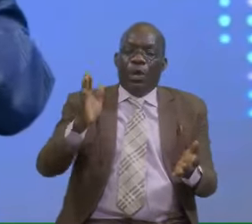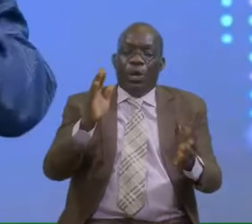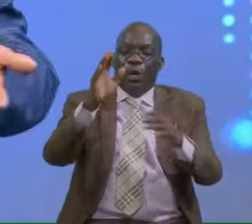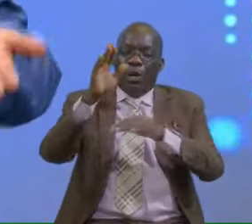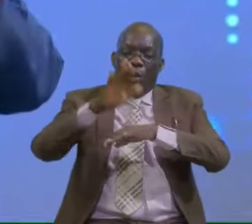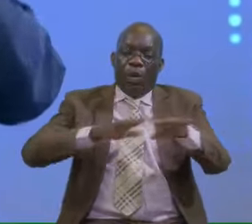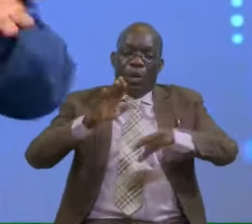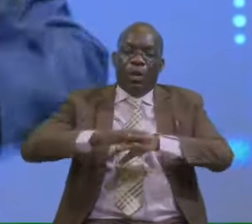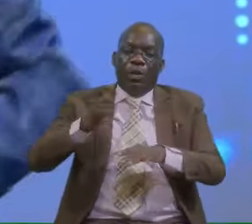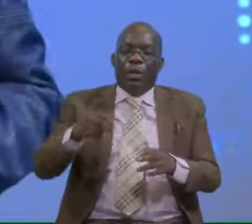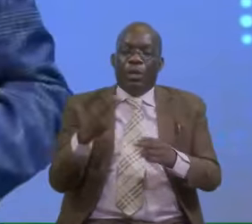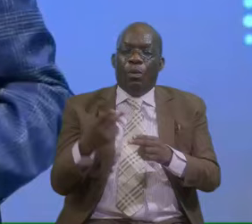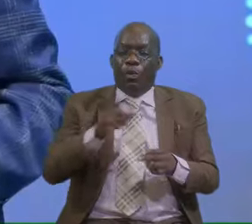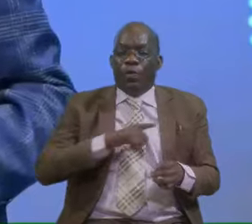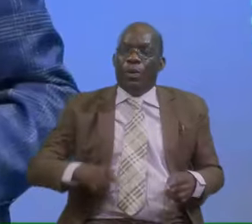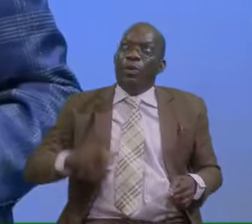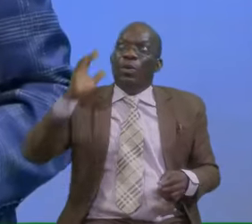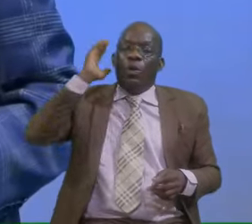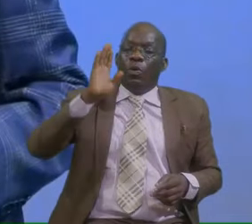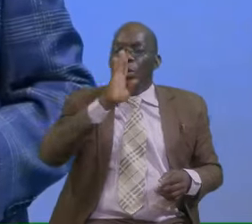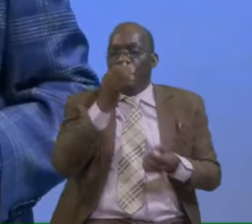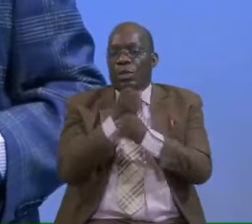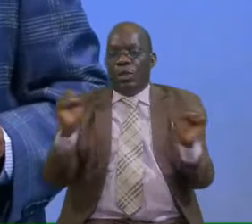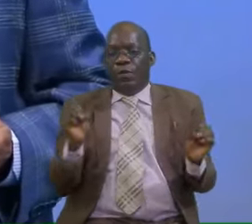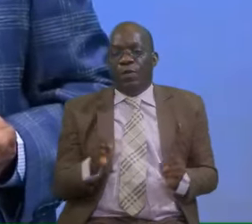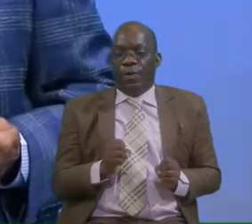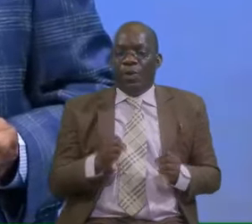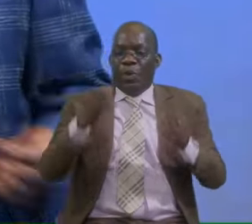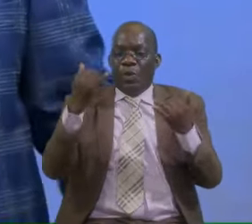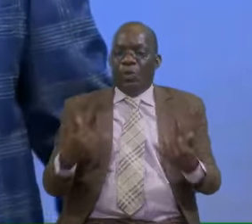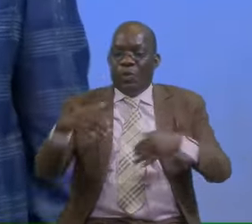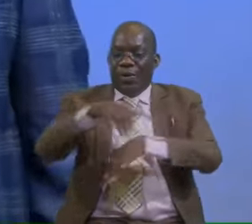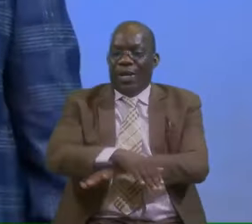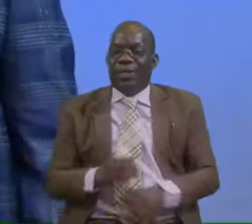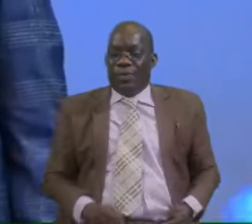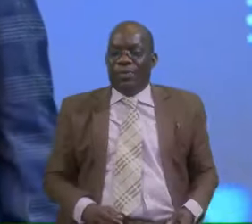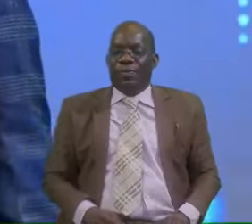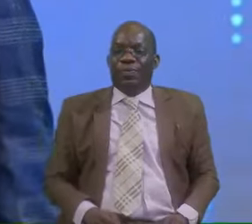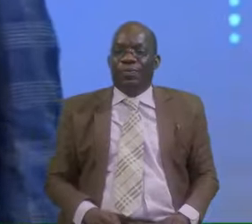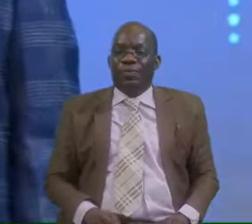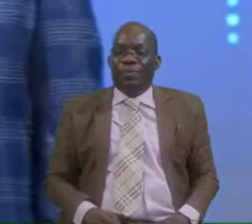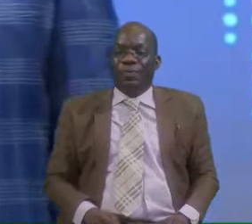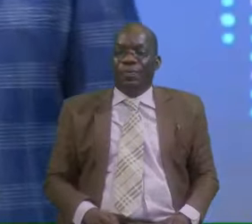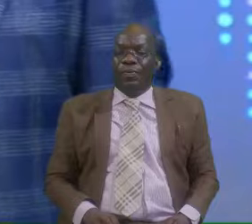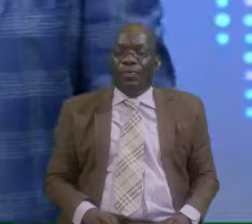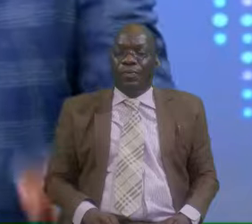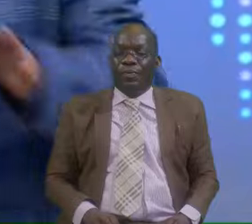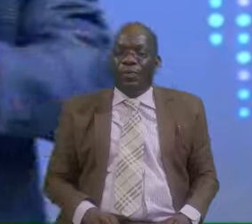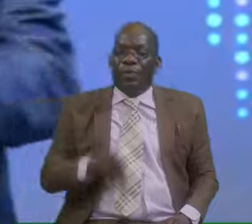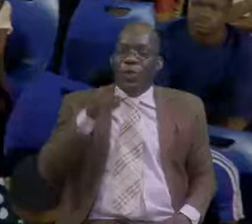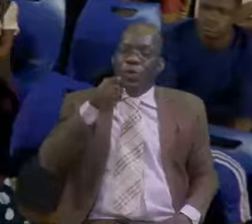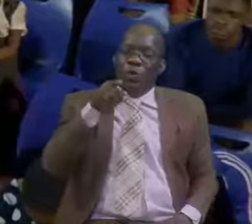shall be saved. Tonight, heads bowed and eyes closed, you want